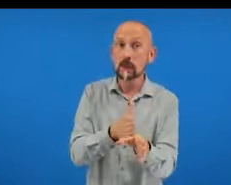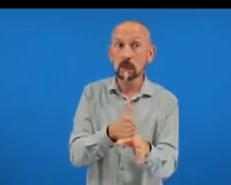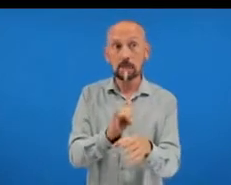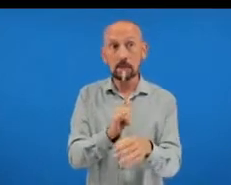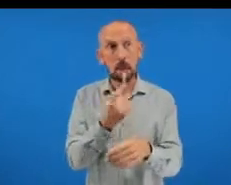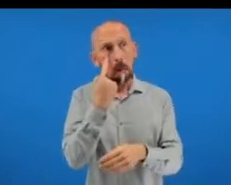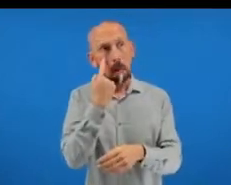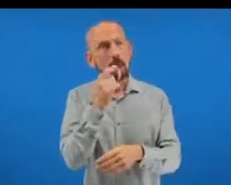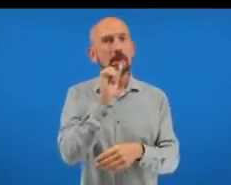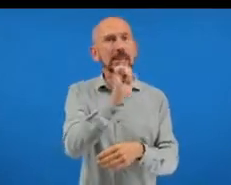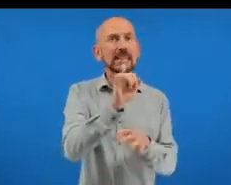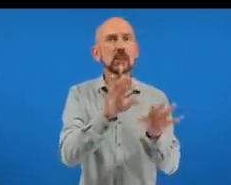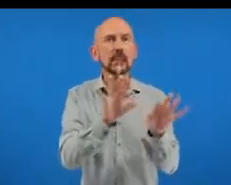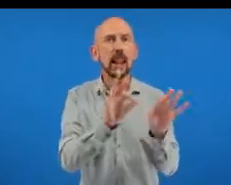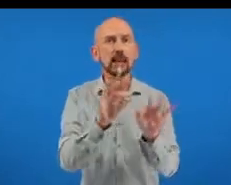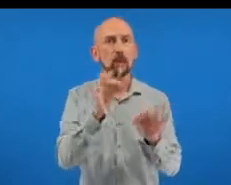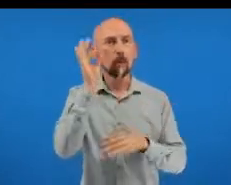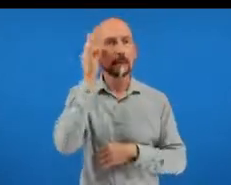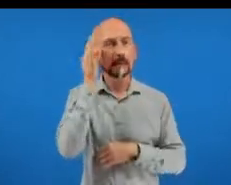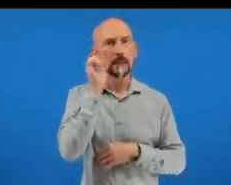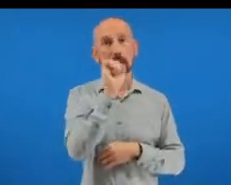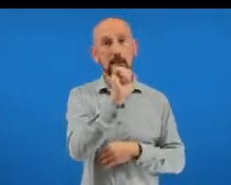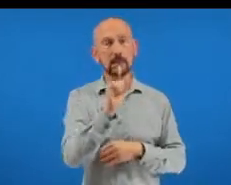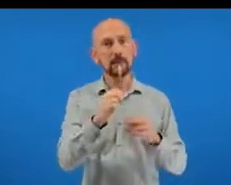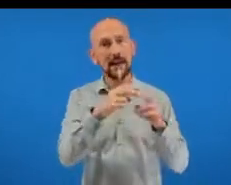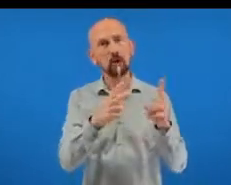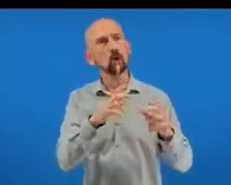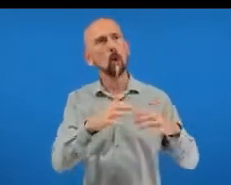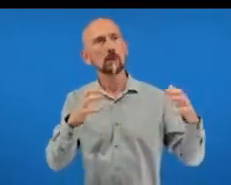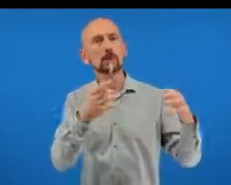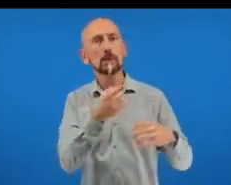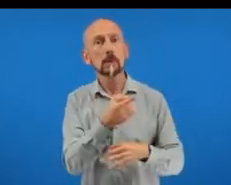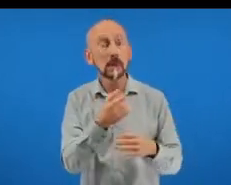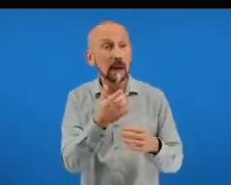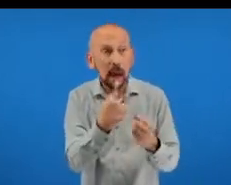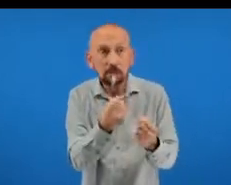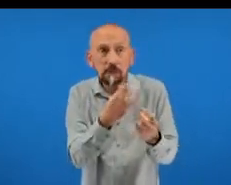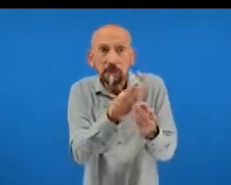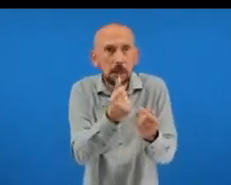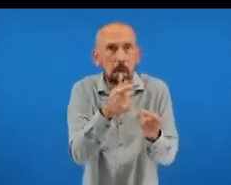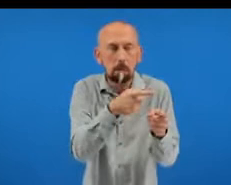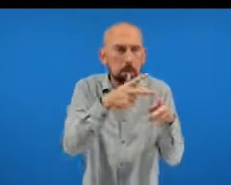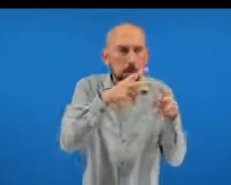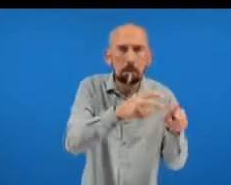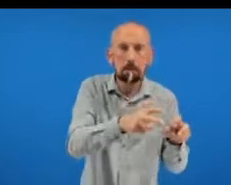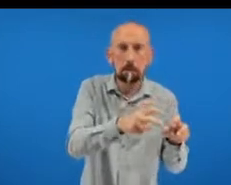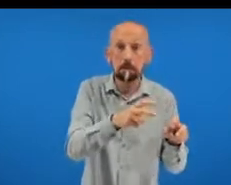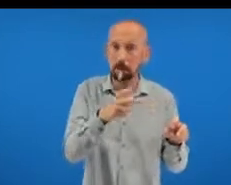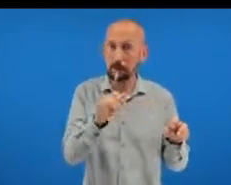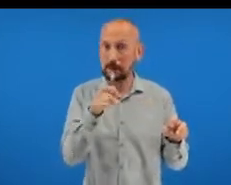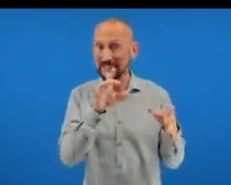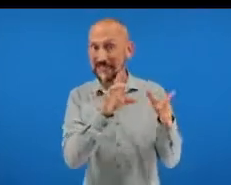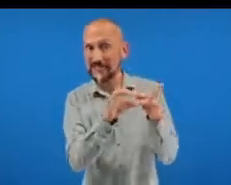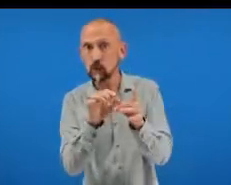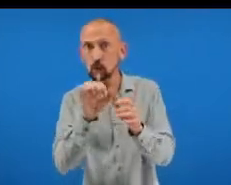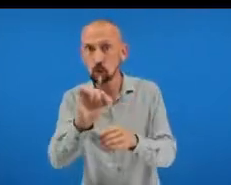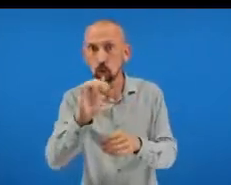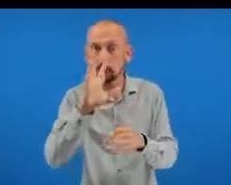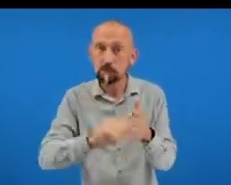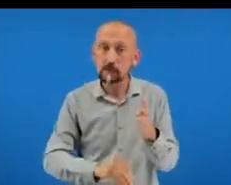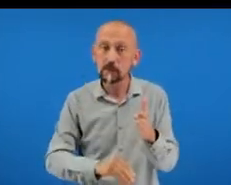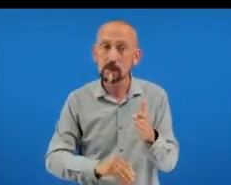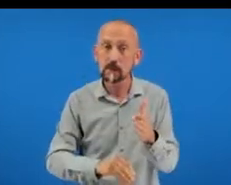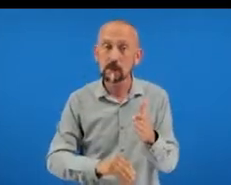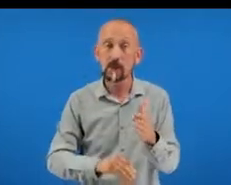Commons are doing work on issues that you may be able to lend some experience to. And often they call for